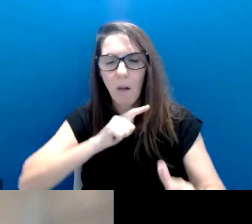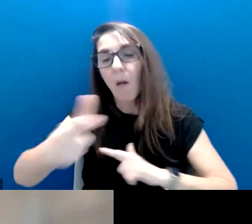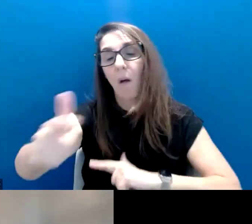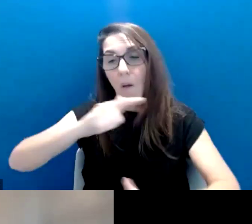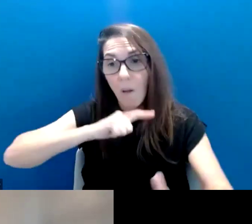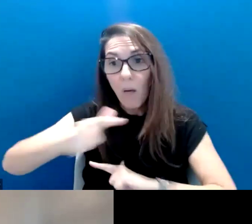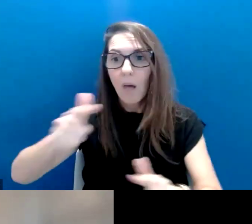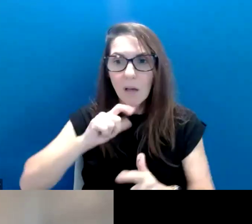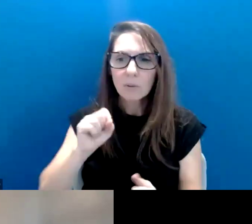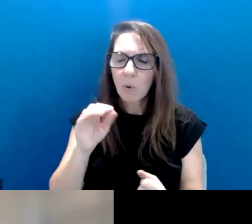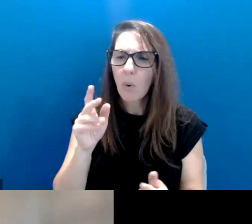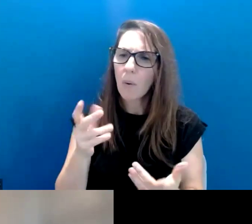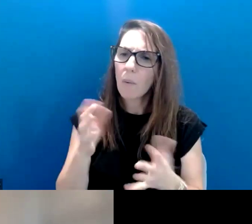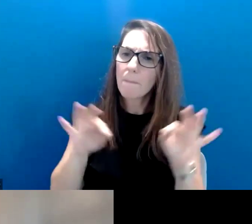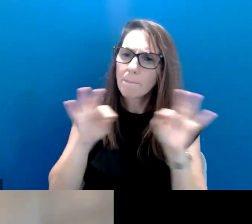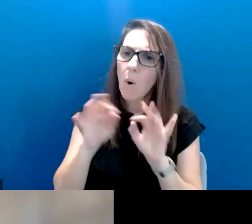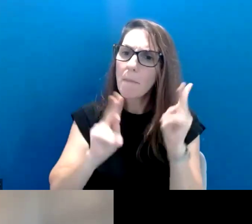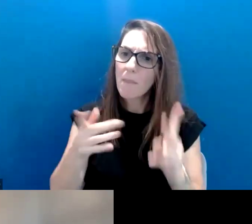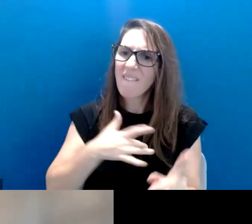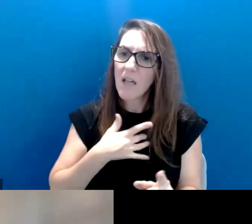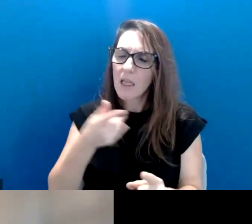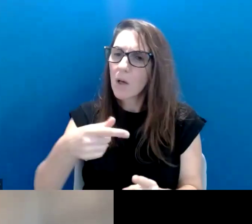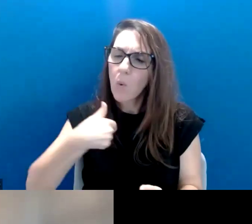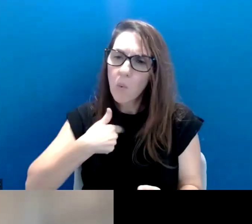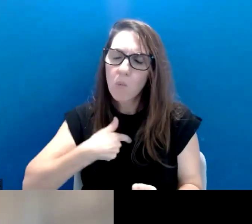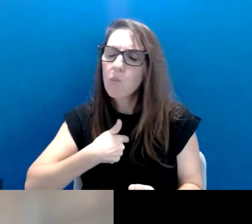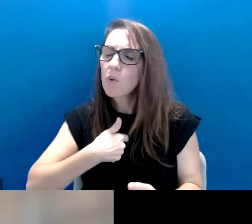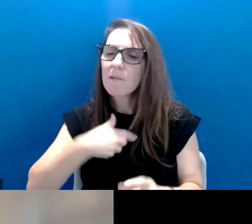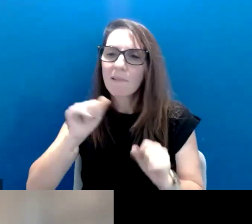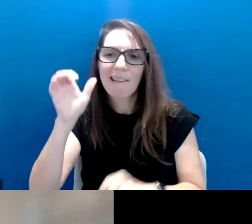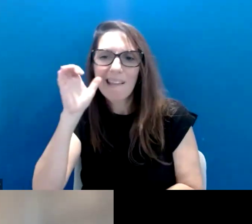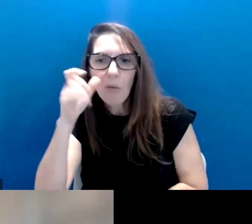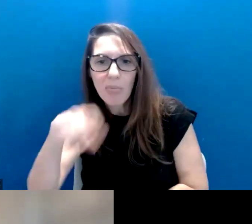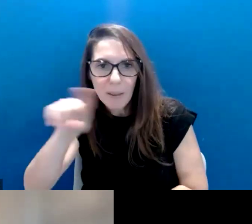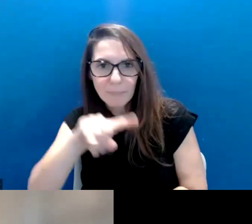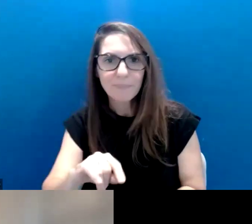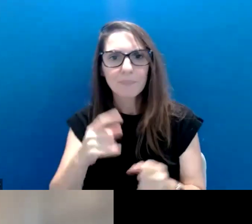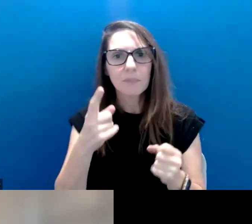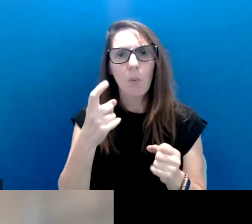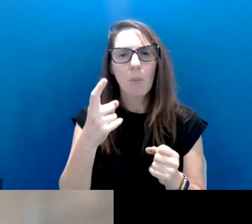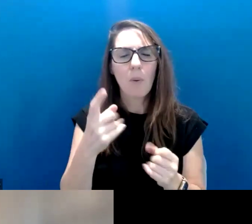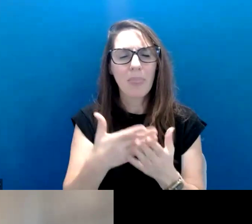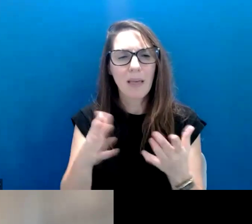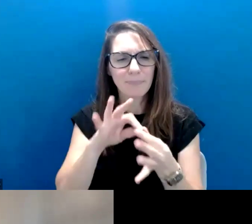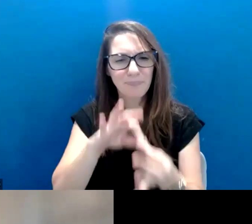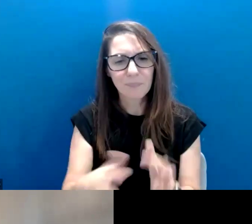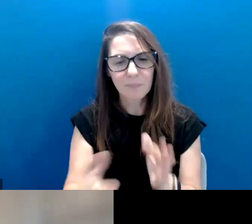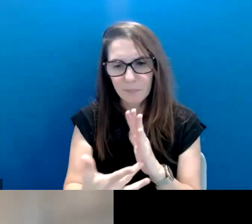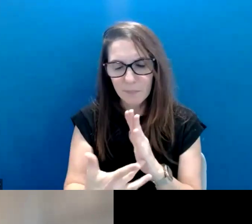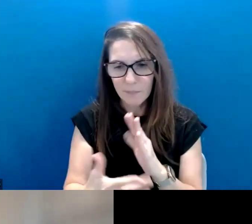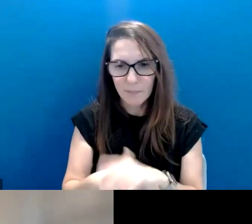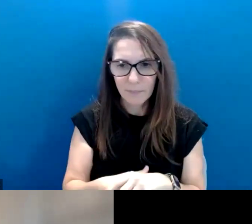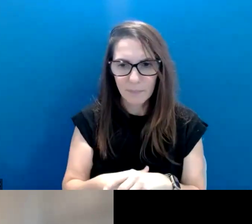heard. So just some big picture thoughts. And then one other thing on the technology front,